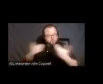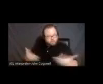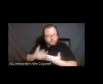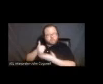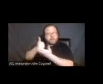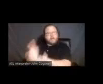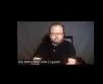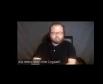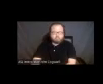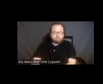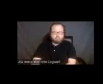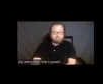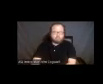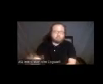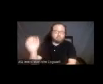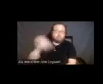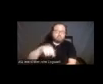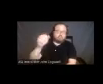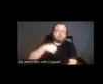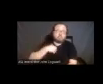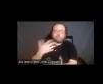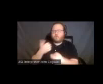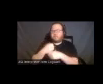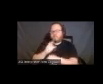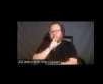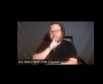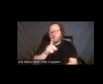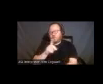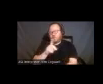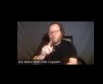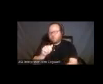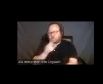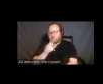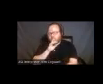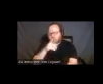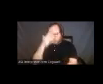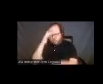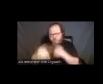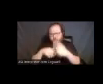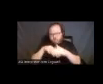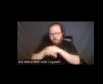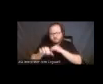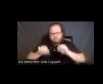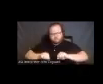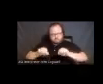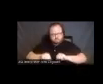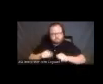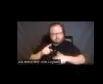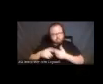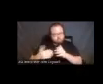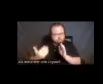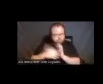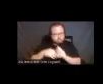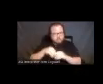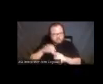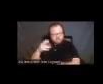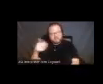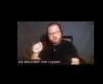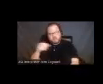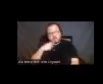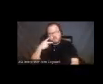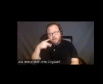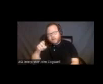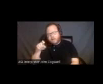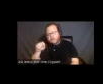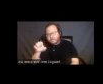help. Yeah, I just wanted to make sure that you knew about the accessibilities, and once again, they're in the chat. But I saw, Pete, what you